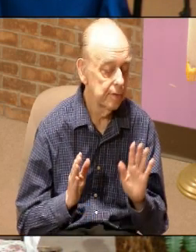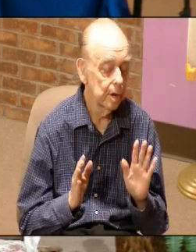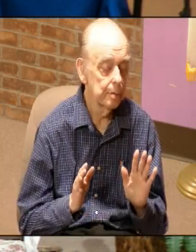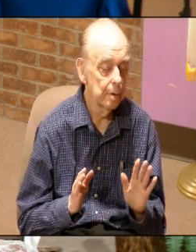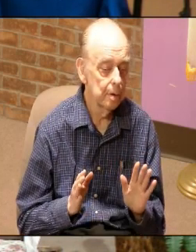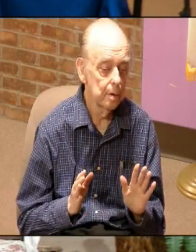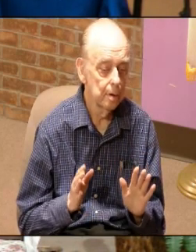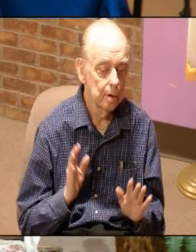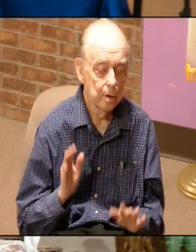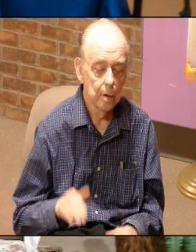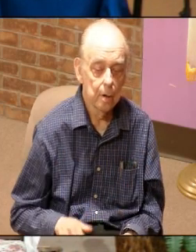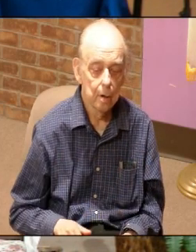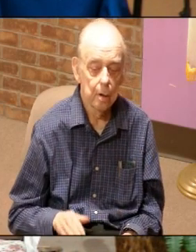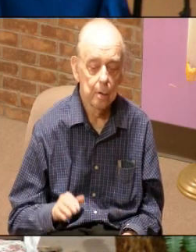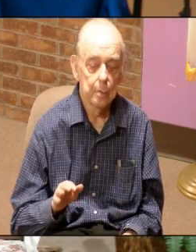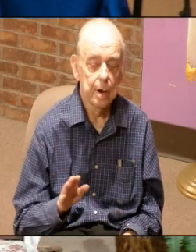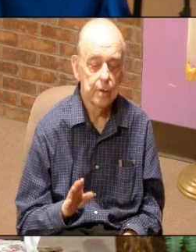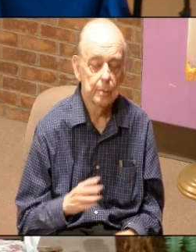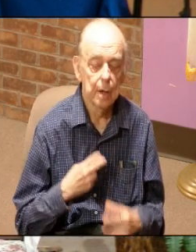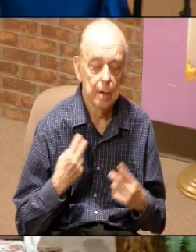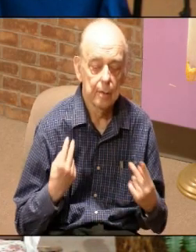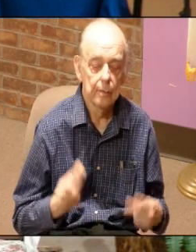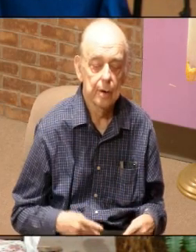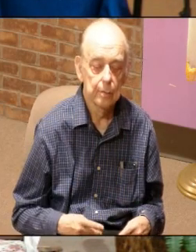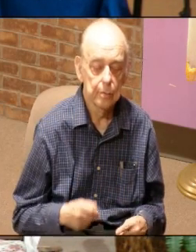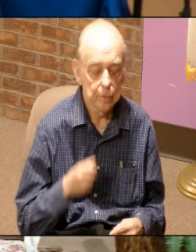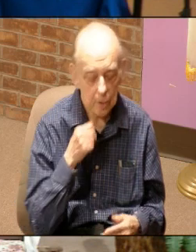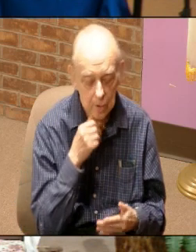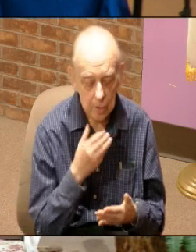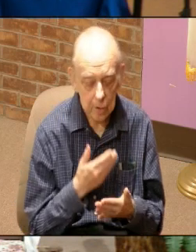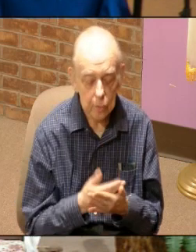to be raised by Pharaoh's daughter and in his home